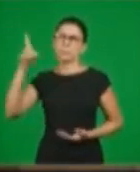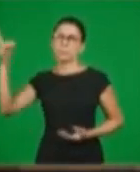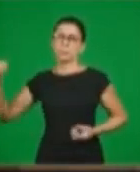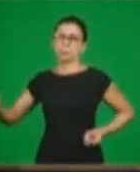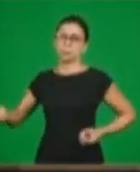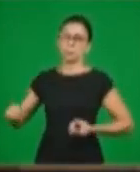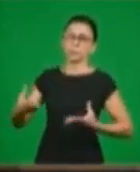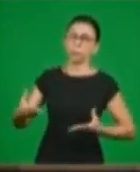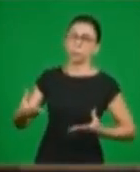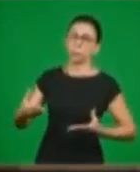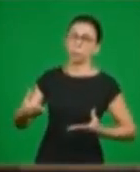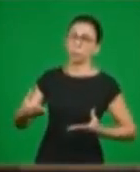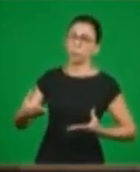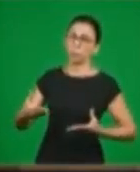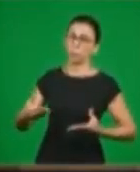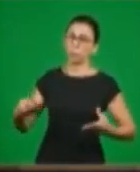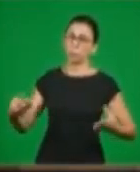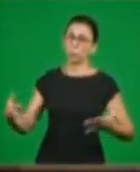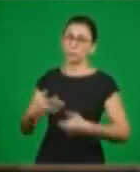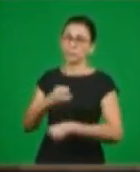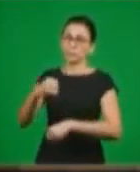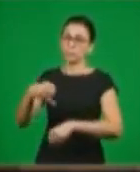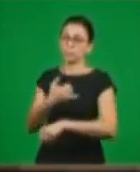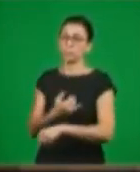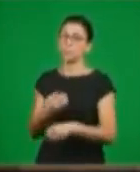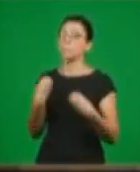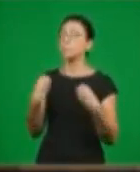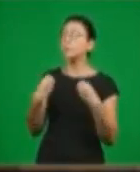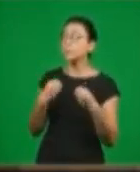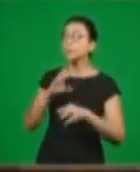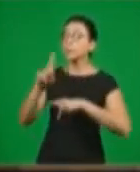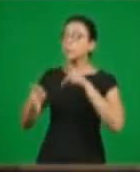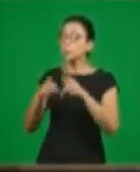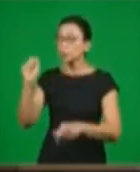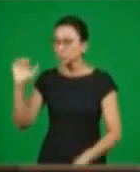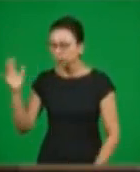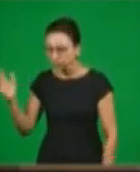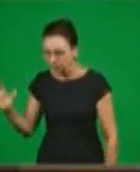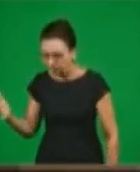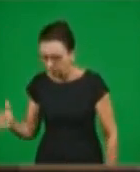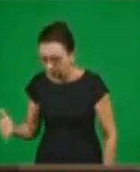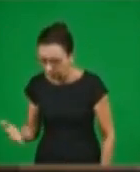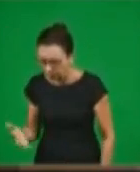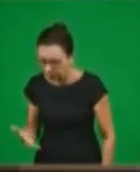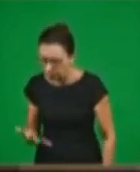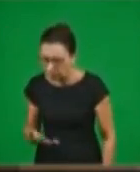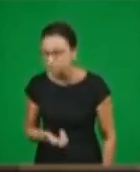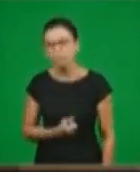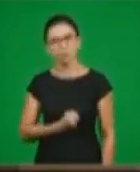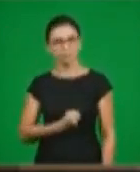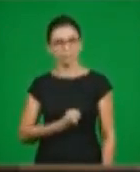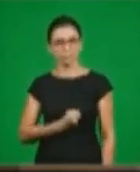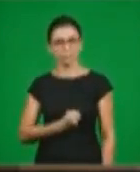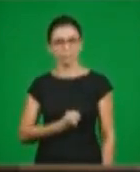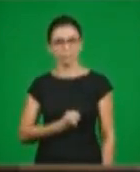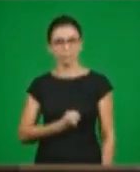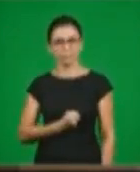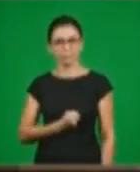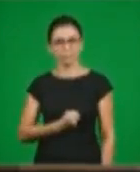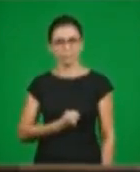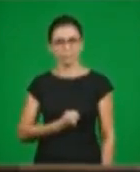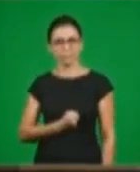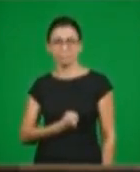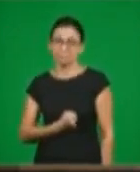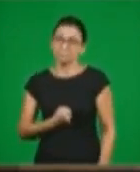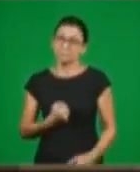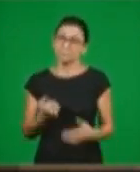So Jesus gave Jerusalem so people could adore the Lord in Jerusalem. But if the people didn't adore the